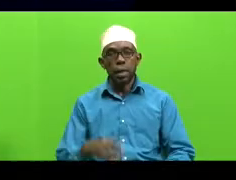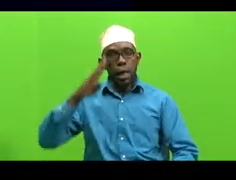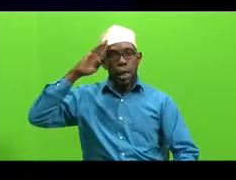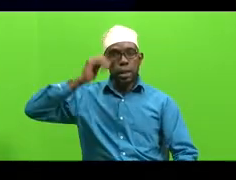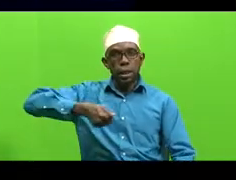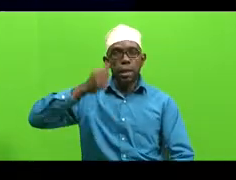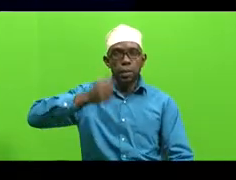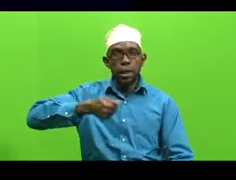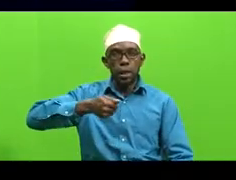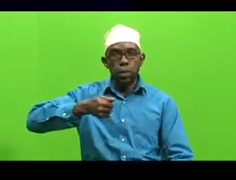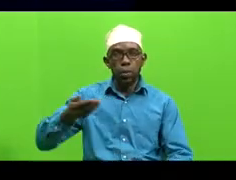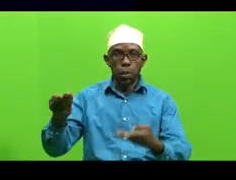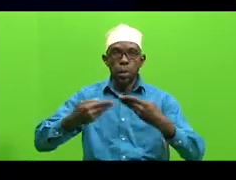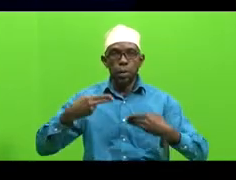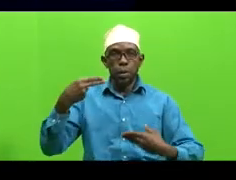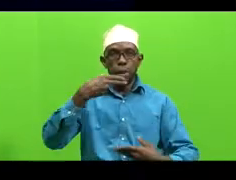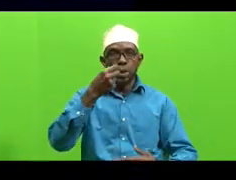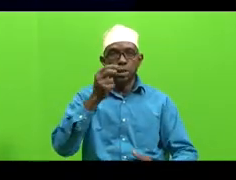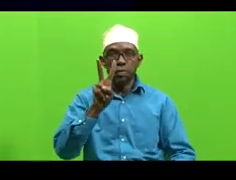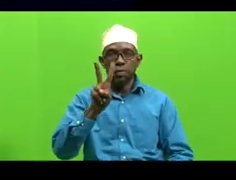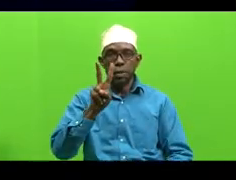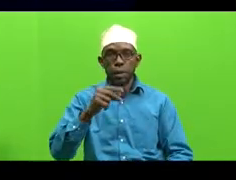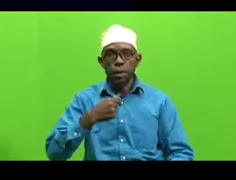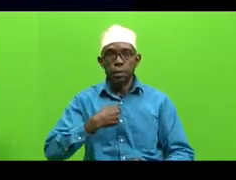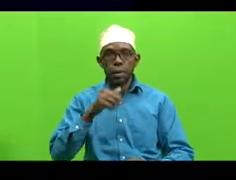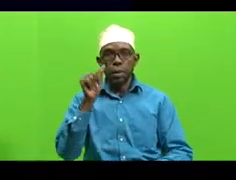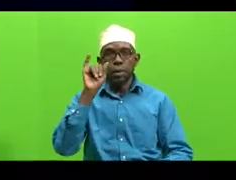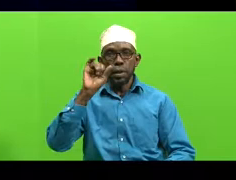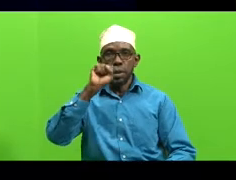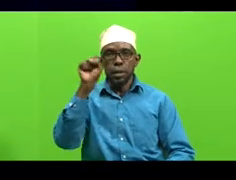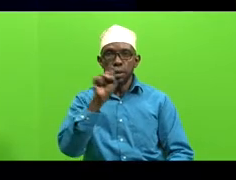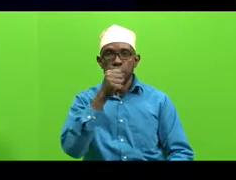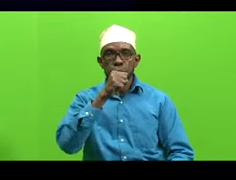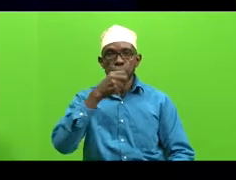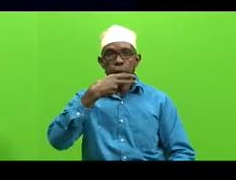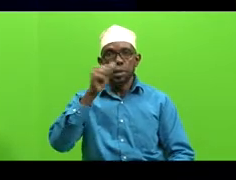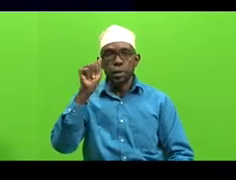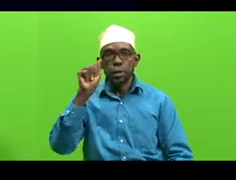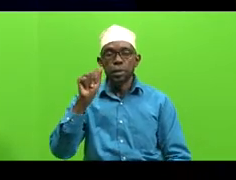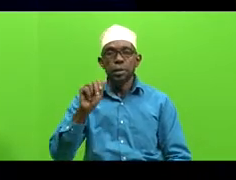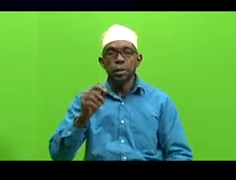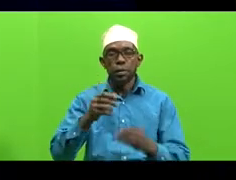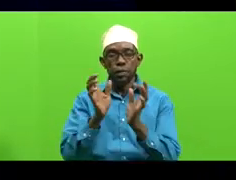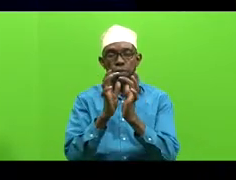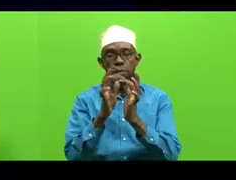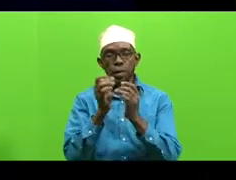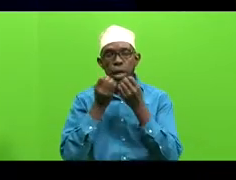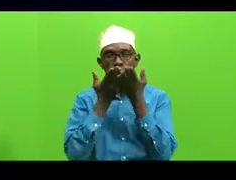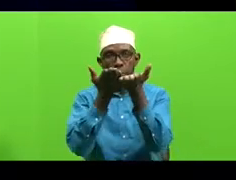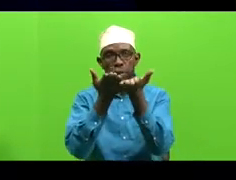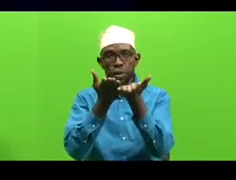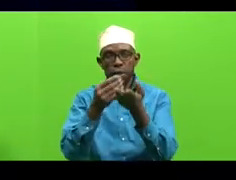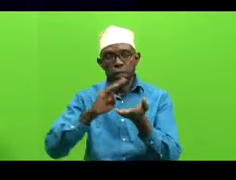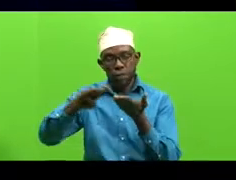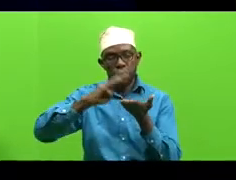Assalamu alaikum. Welcome to Horizon Reports. My name is Aisha Khan. Today, getting information is just a click away. But how do